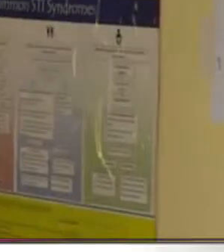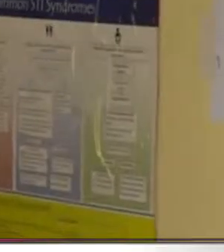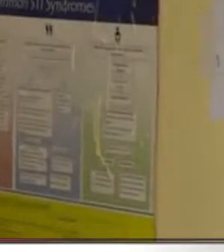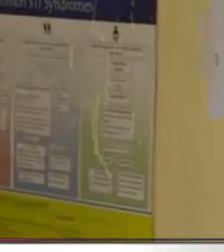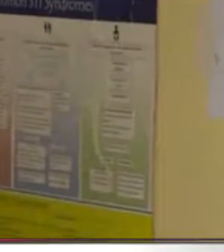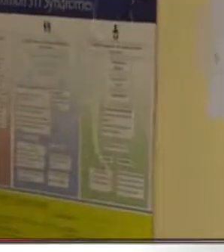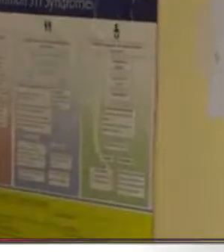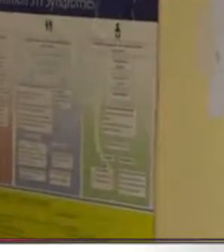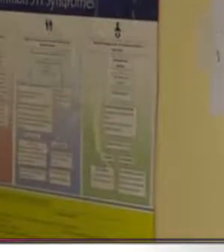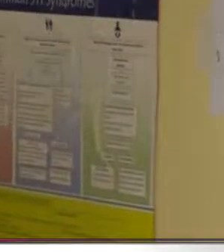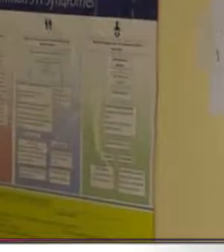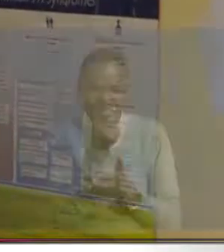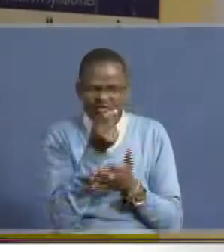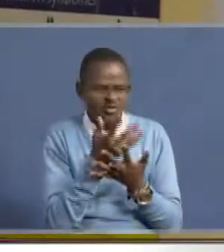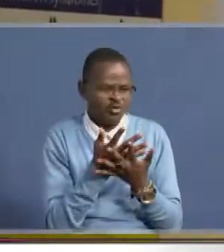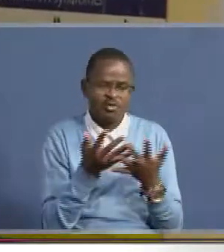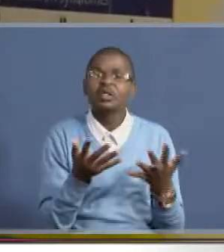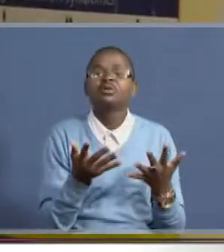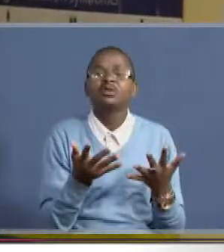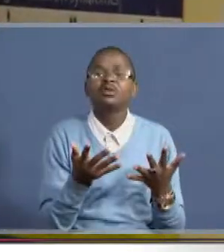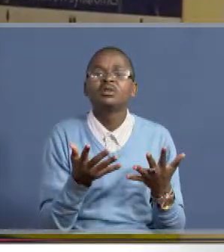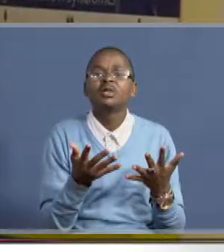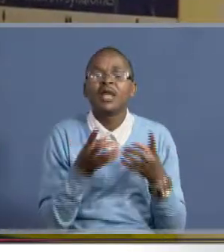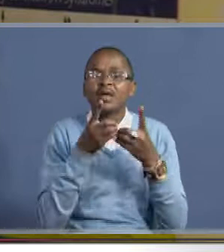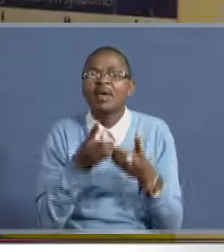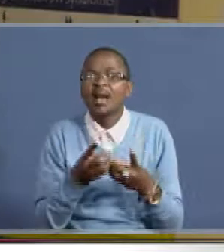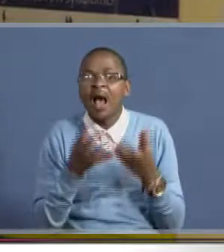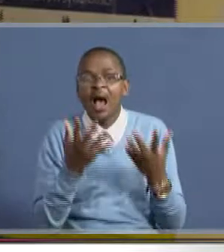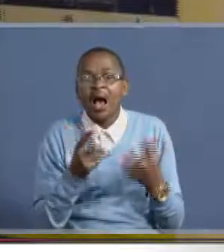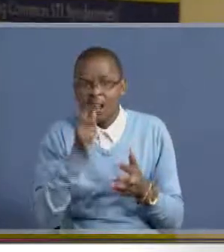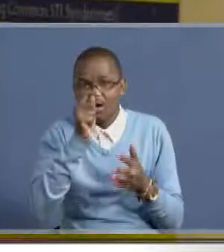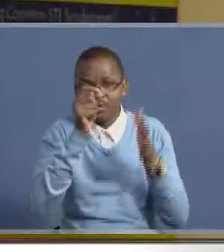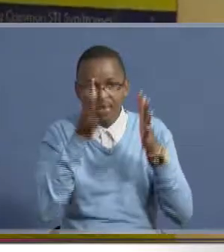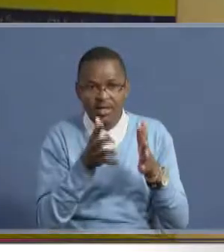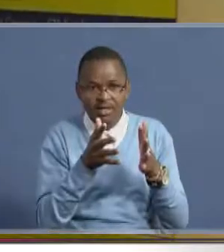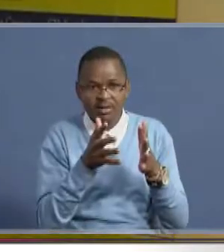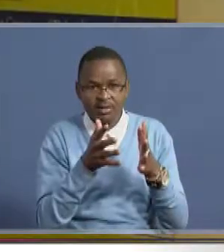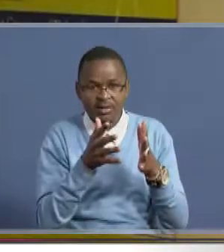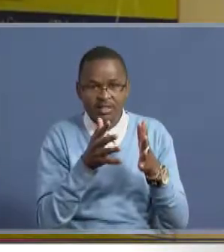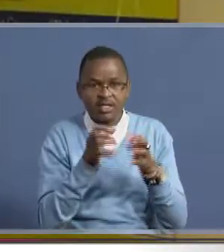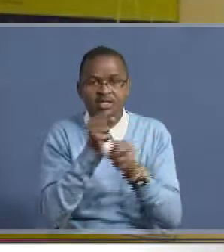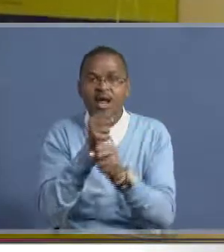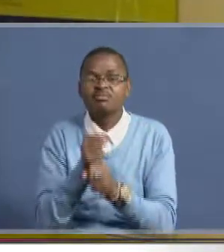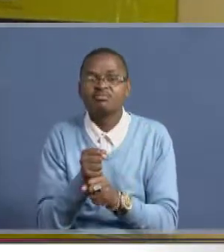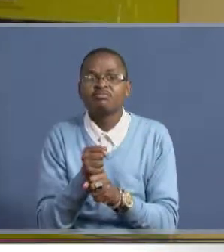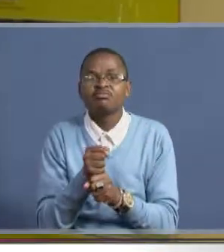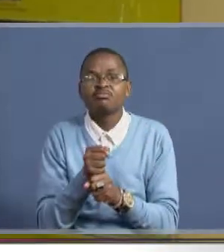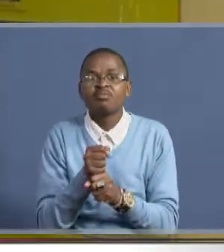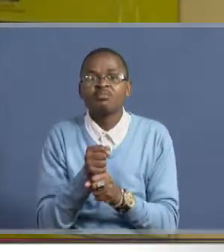I learned a few things depending on how Kenyan curative is done.